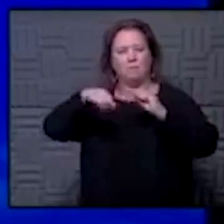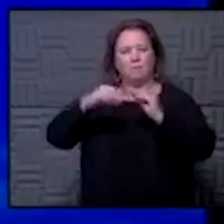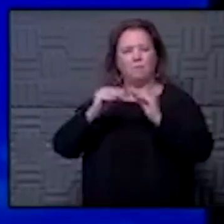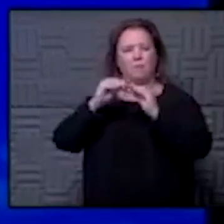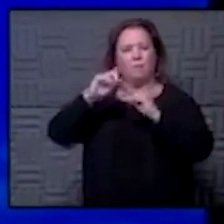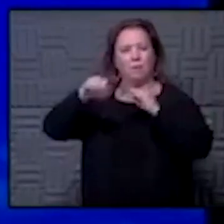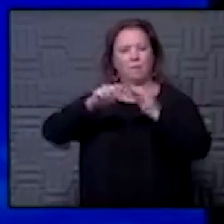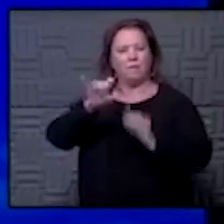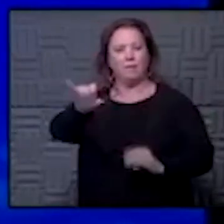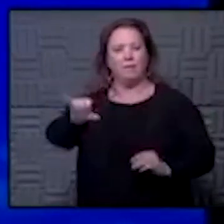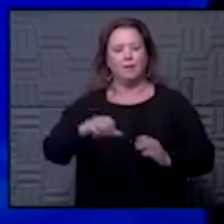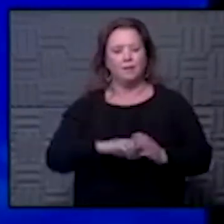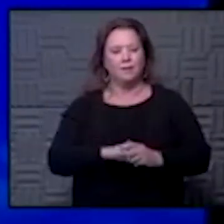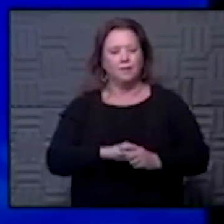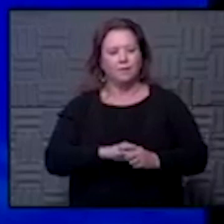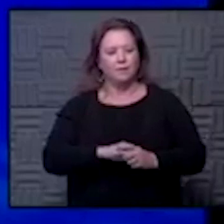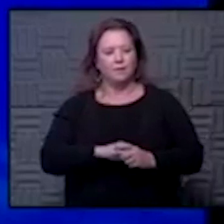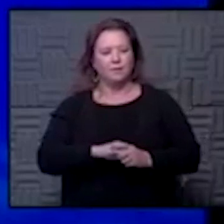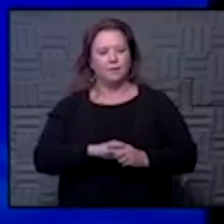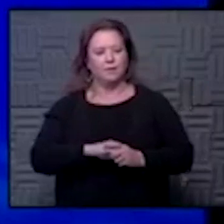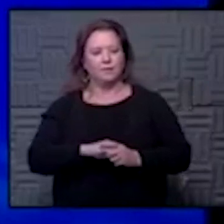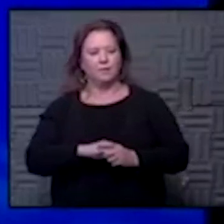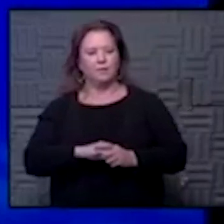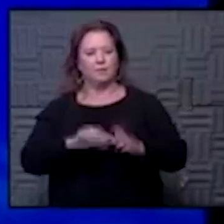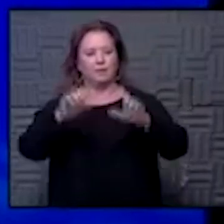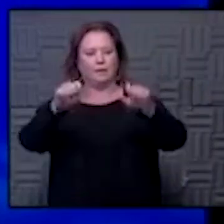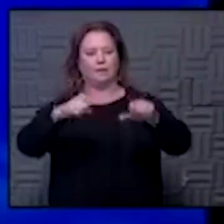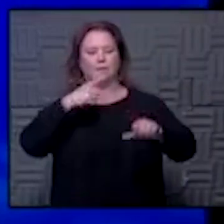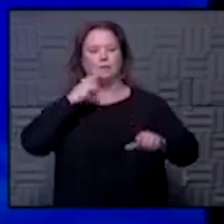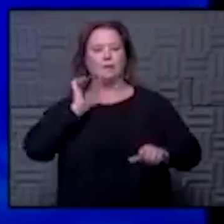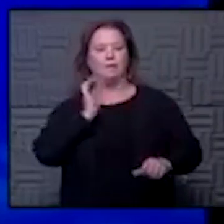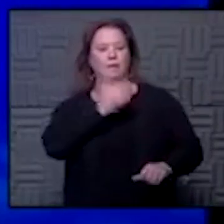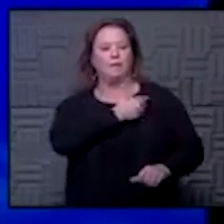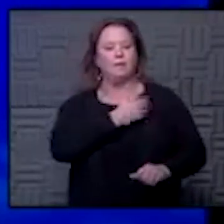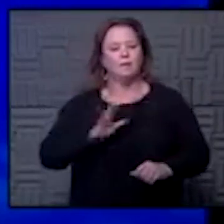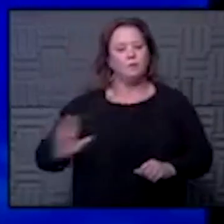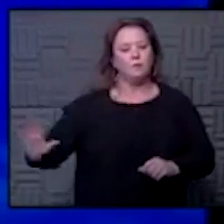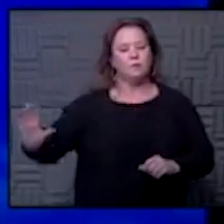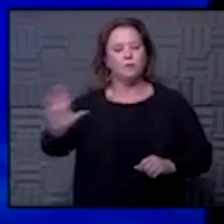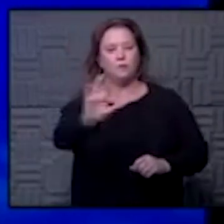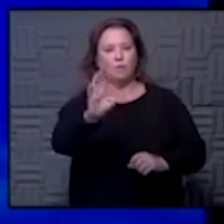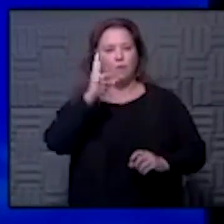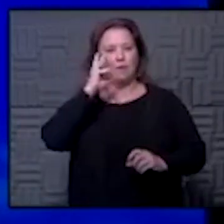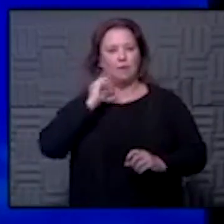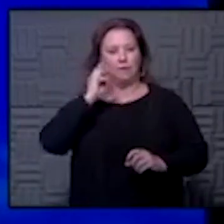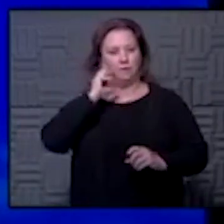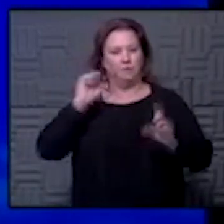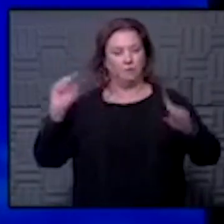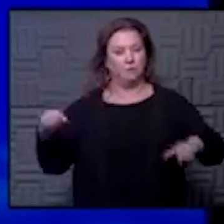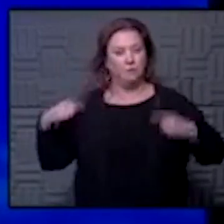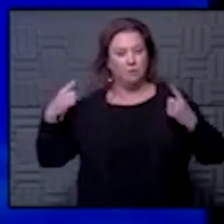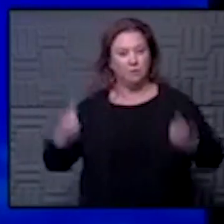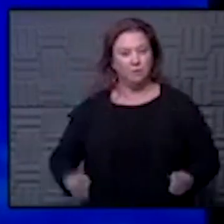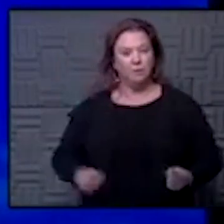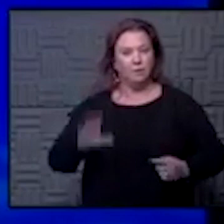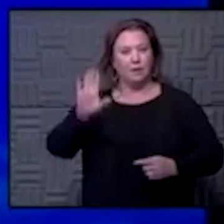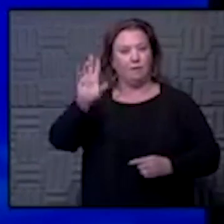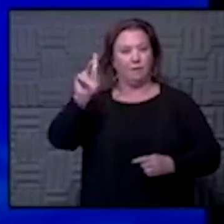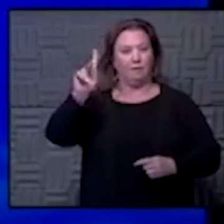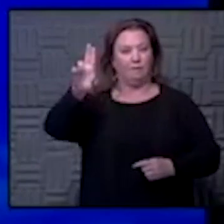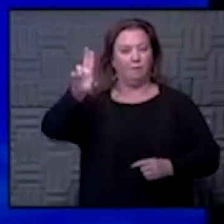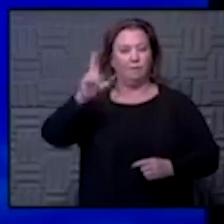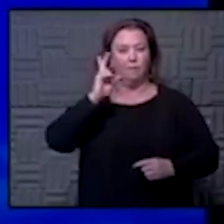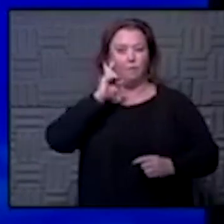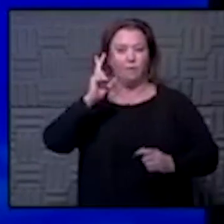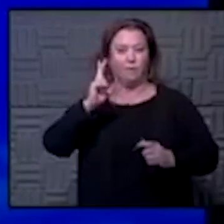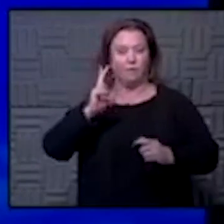bit. Can you tell us, what your experience has been at your institutions, whether you've